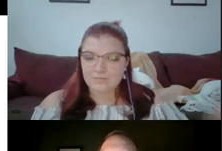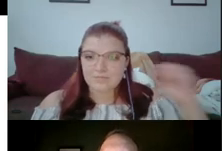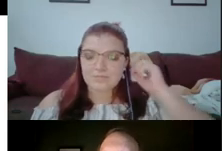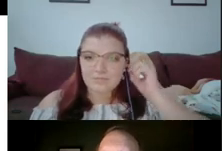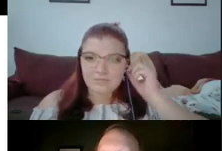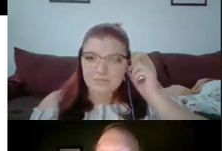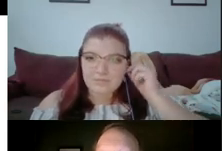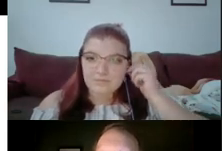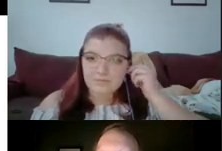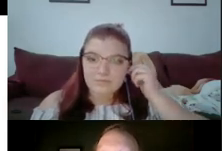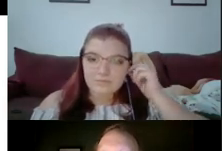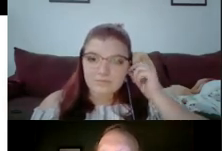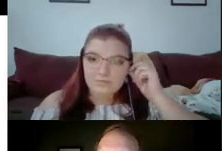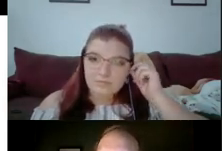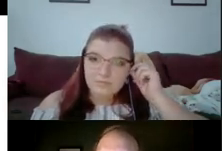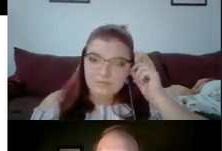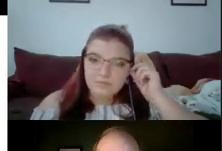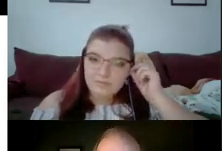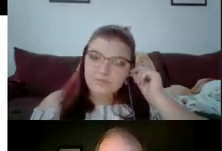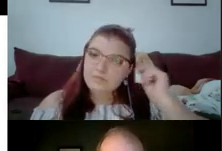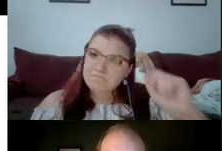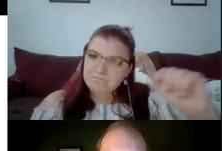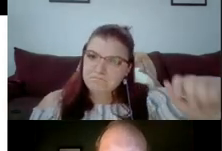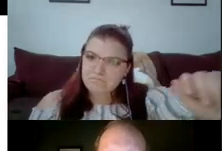to raise the funds, and it lost.